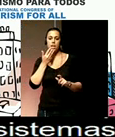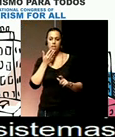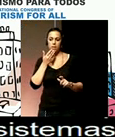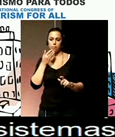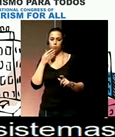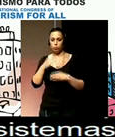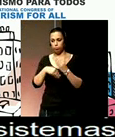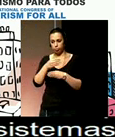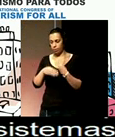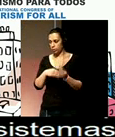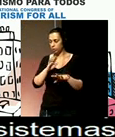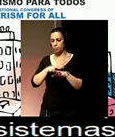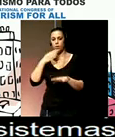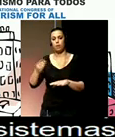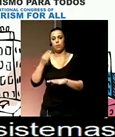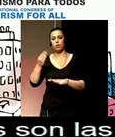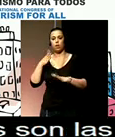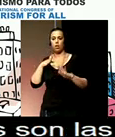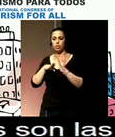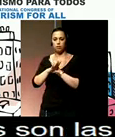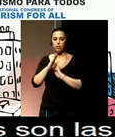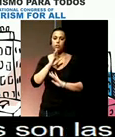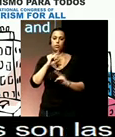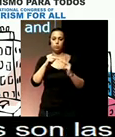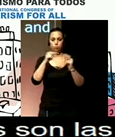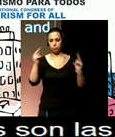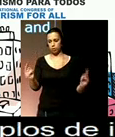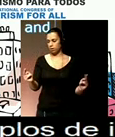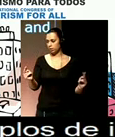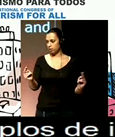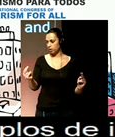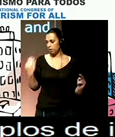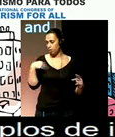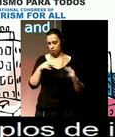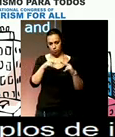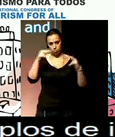styles and formal solutions that are different from one another.